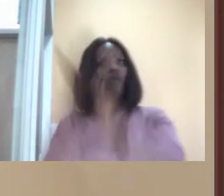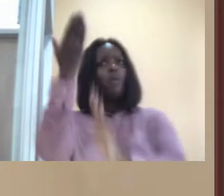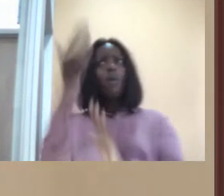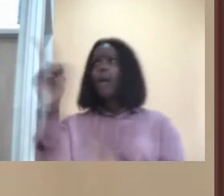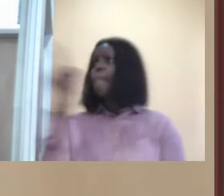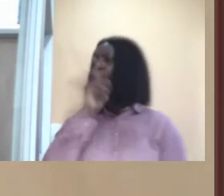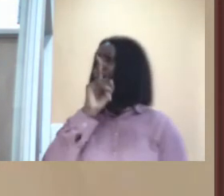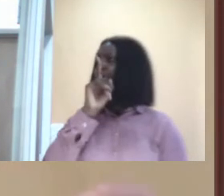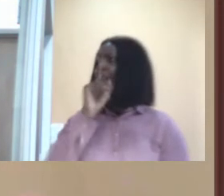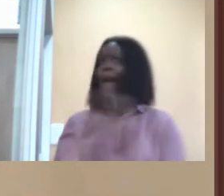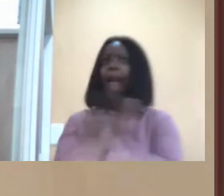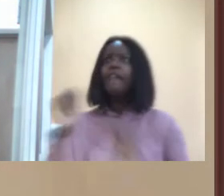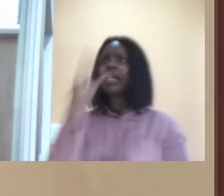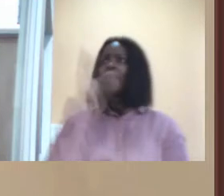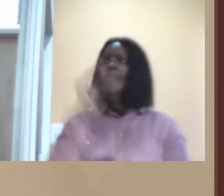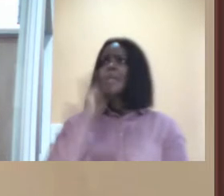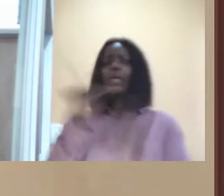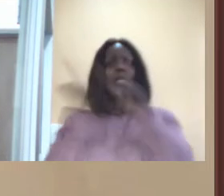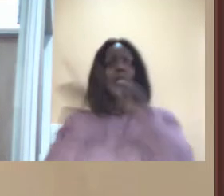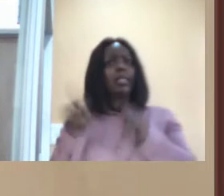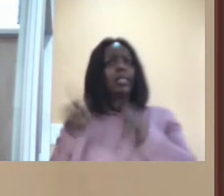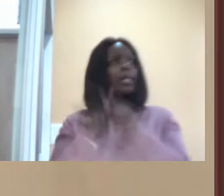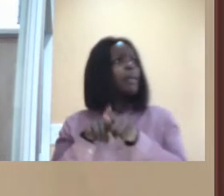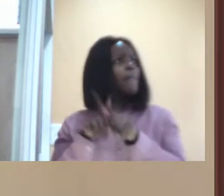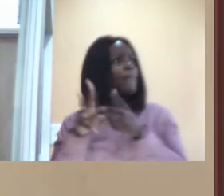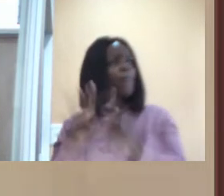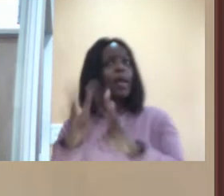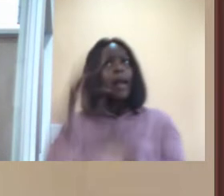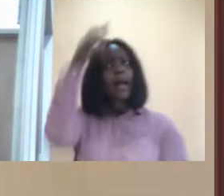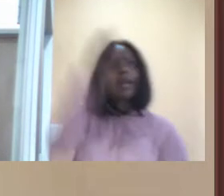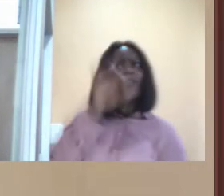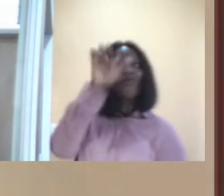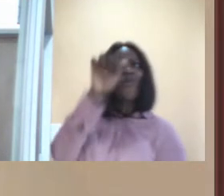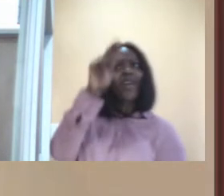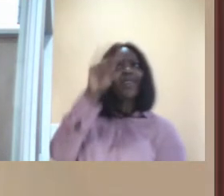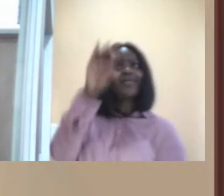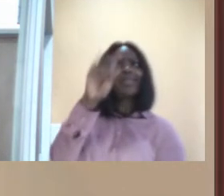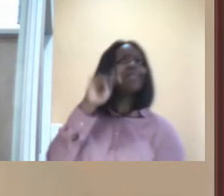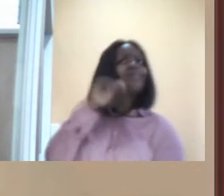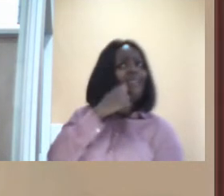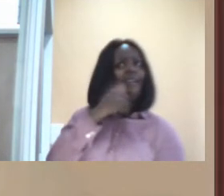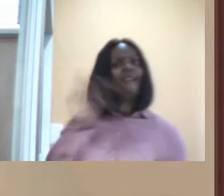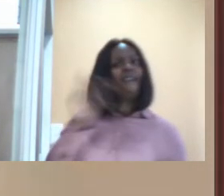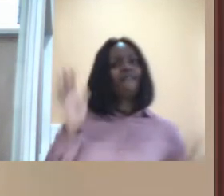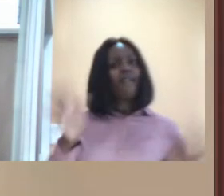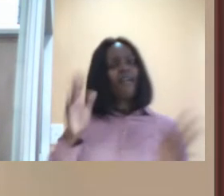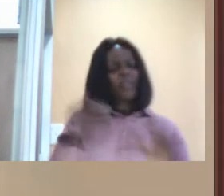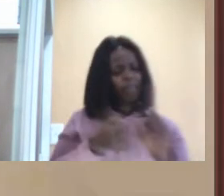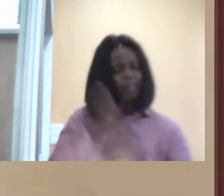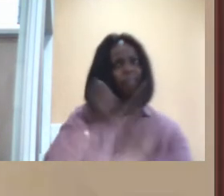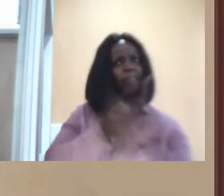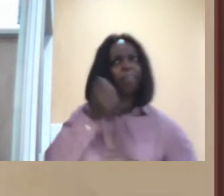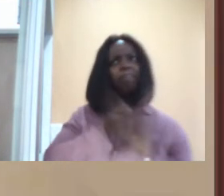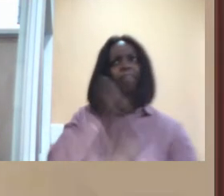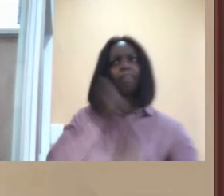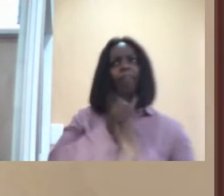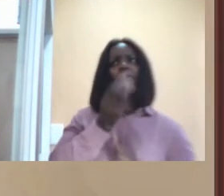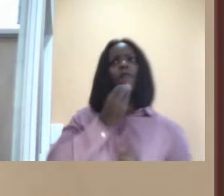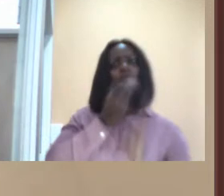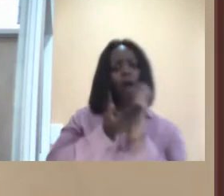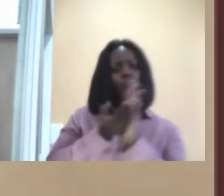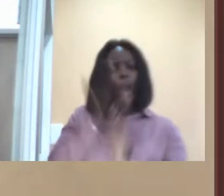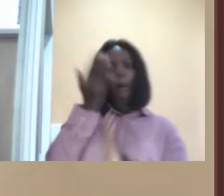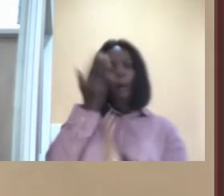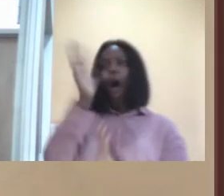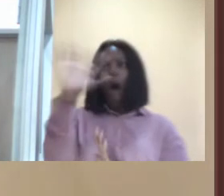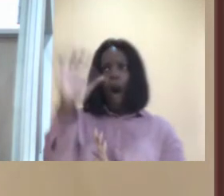a thing. Even the conglomerate, it was this government led by Honorable Zikalala that fought against the hike of prices